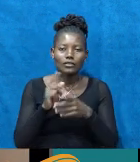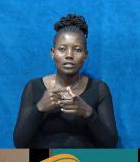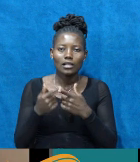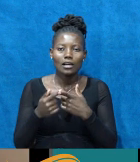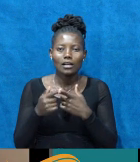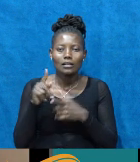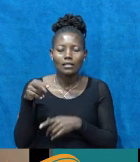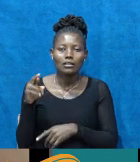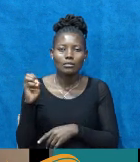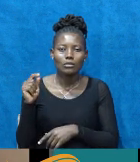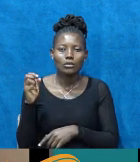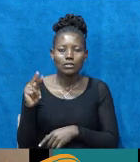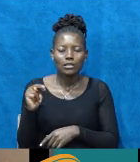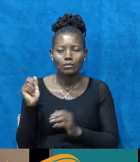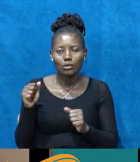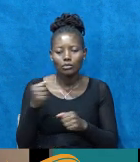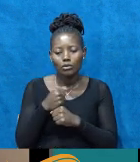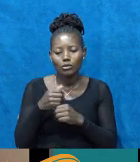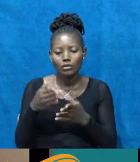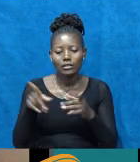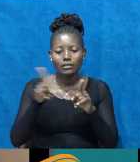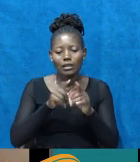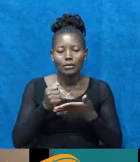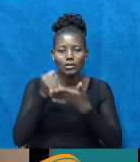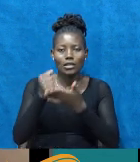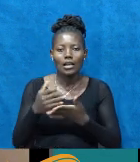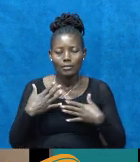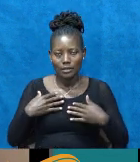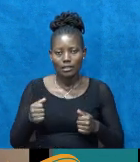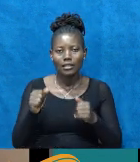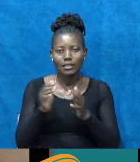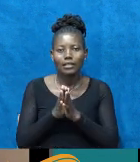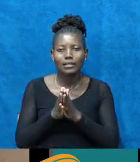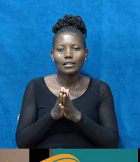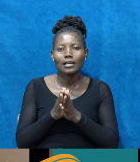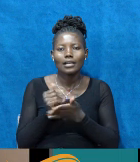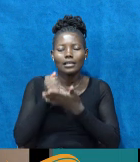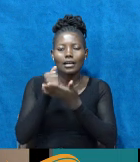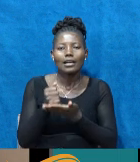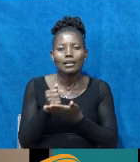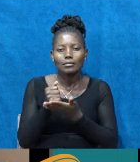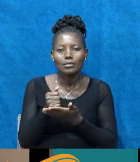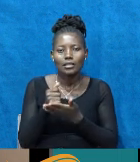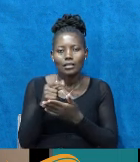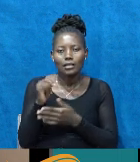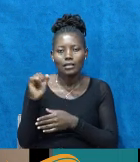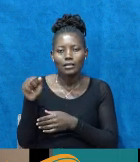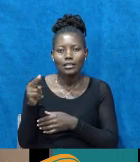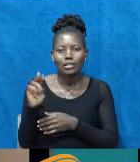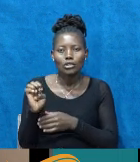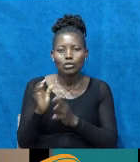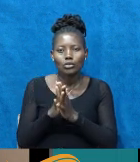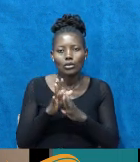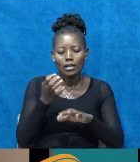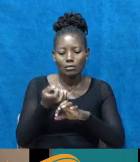will minimize loss of muscle strength. Even when an athlete is not engaging in any particular kind of activity,